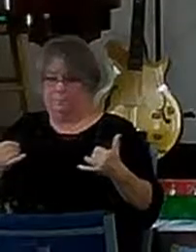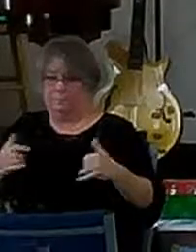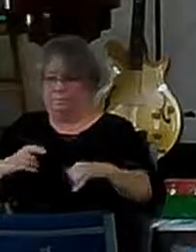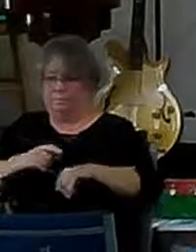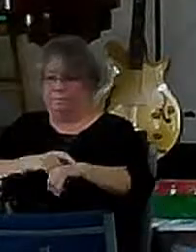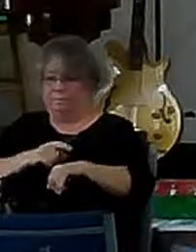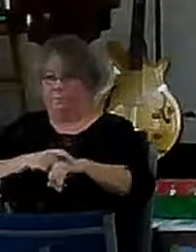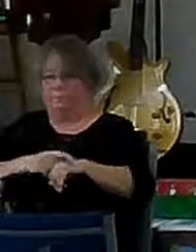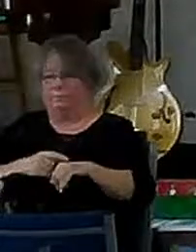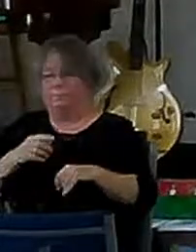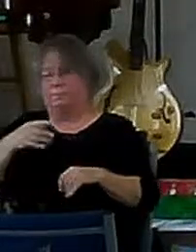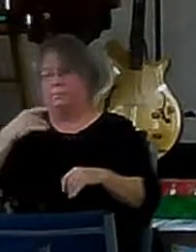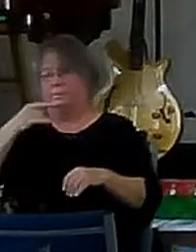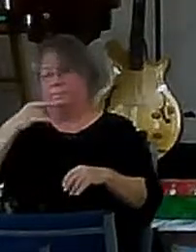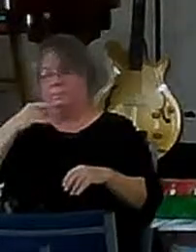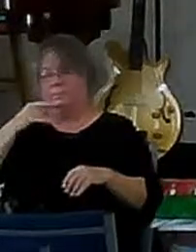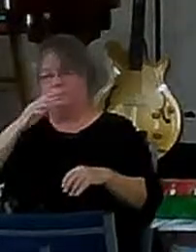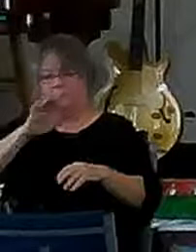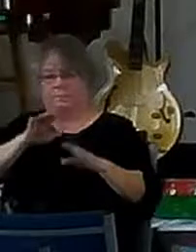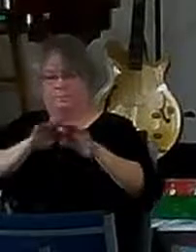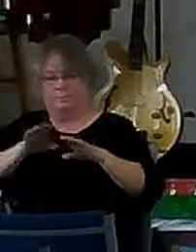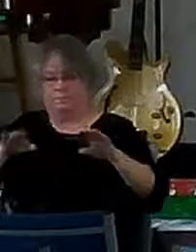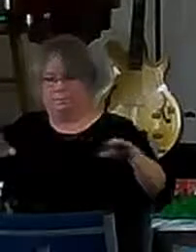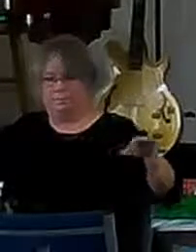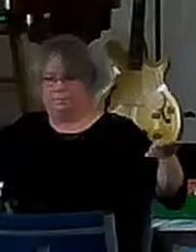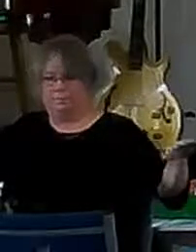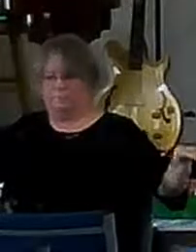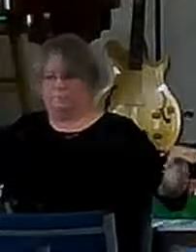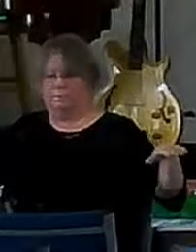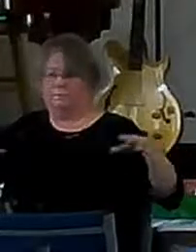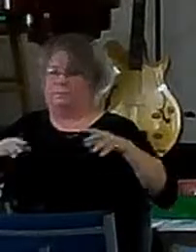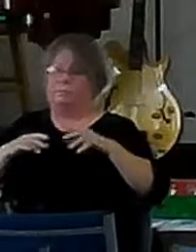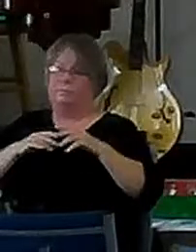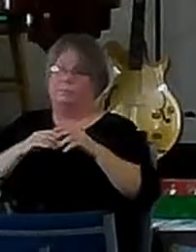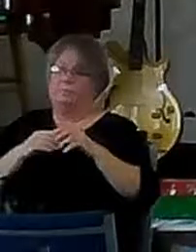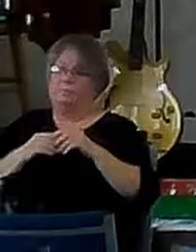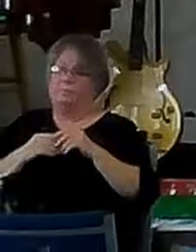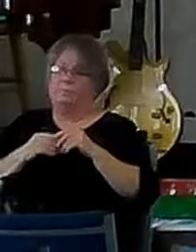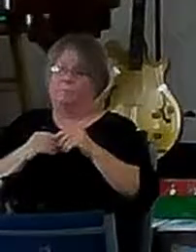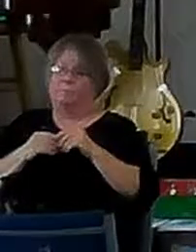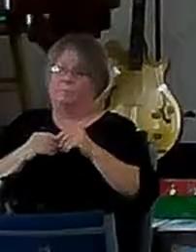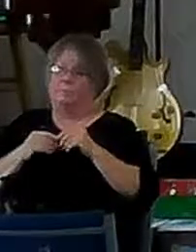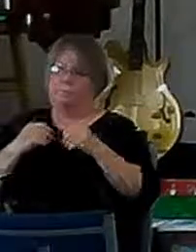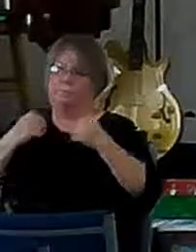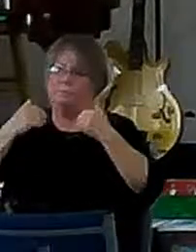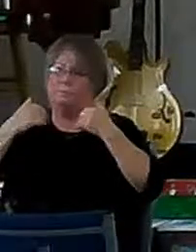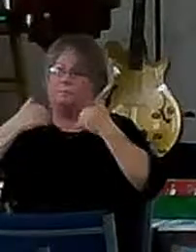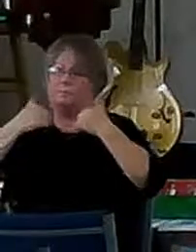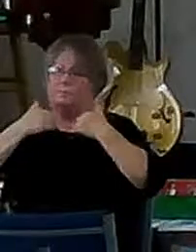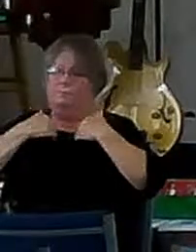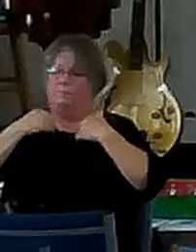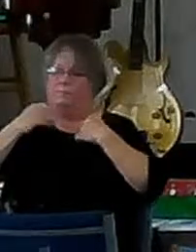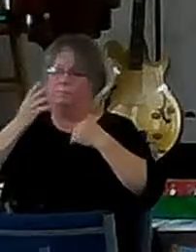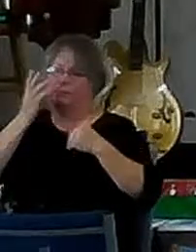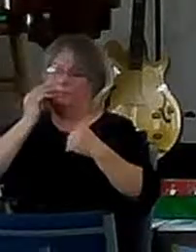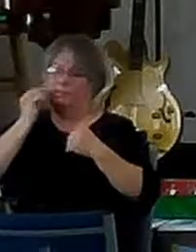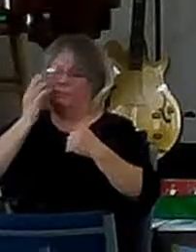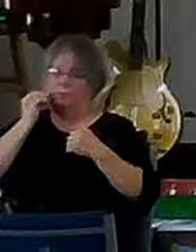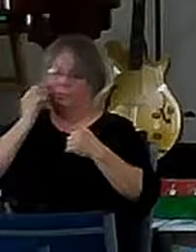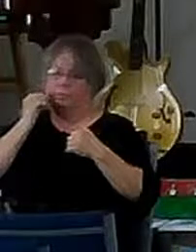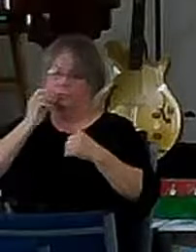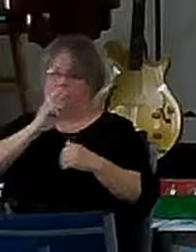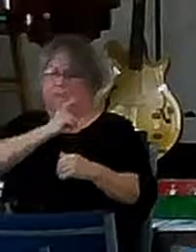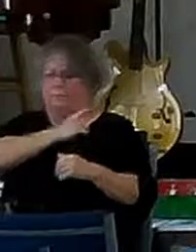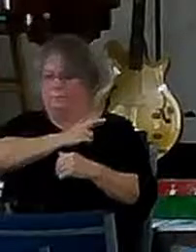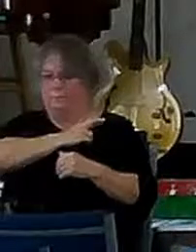And so be aware, I am sick and tired of having Christians say to me, there